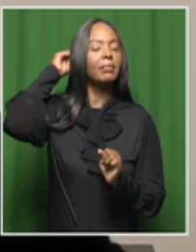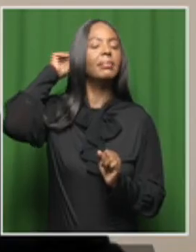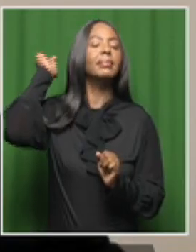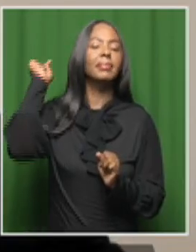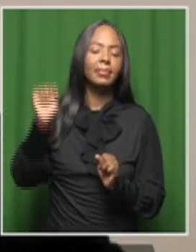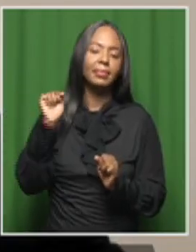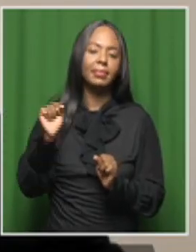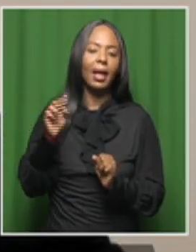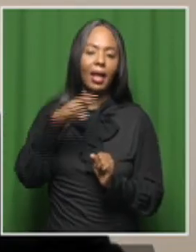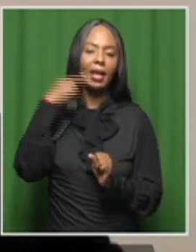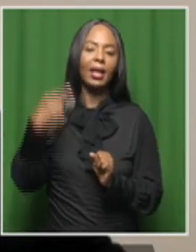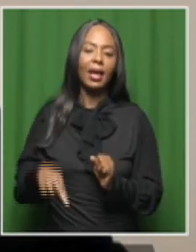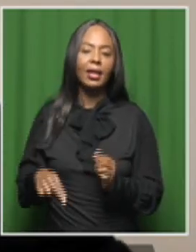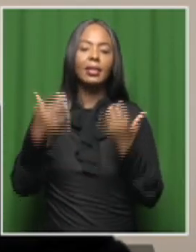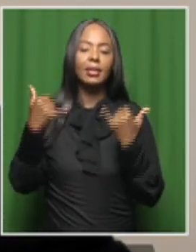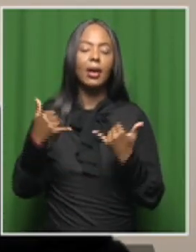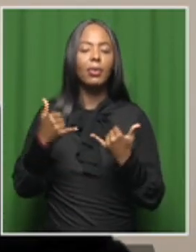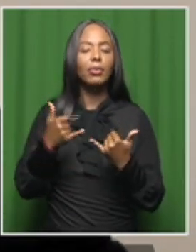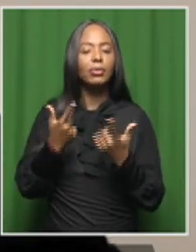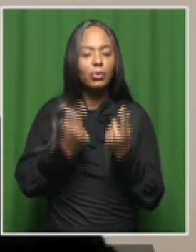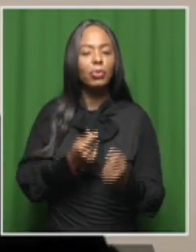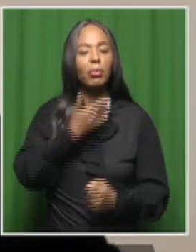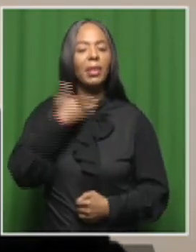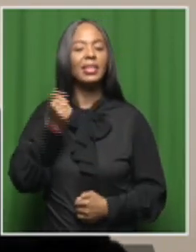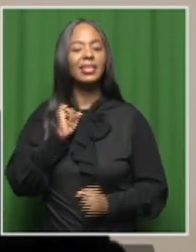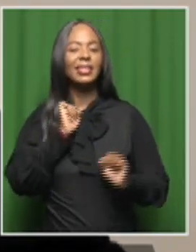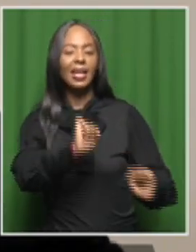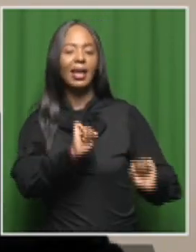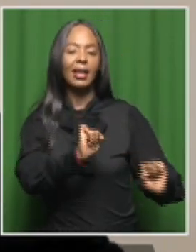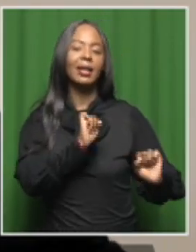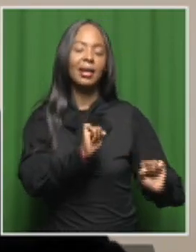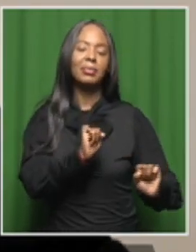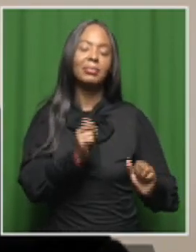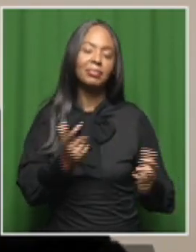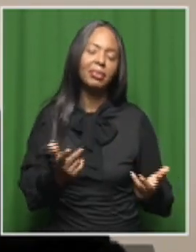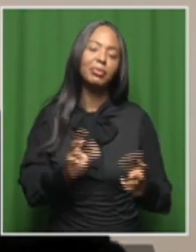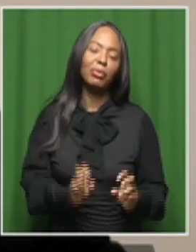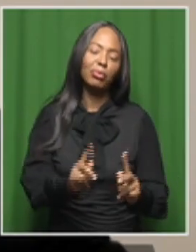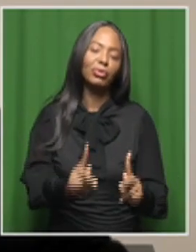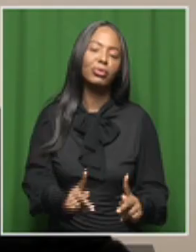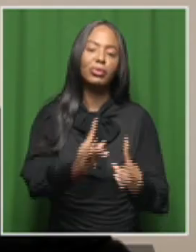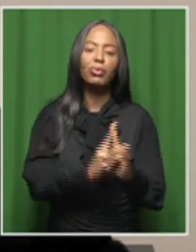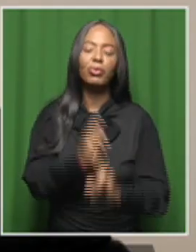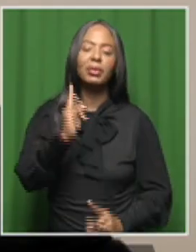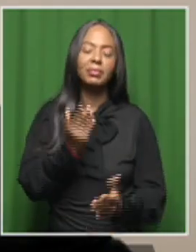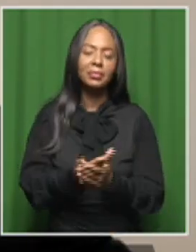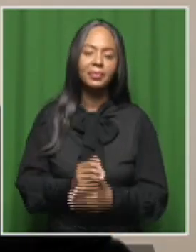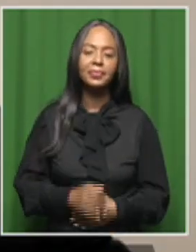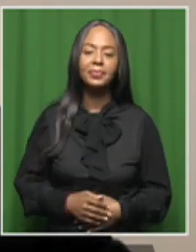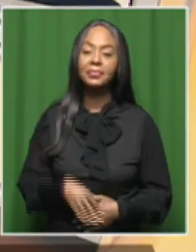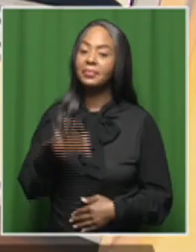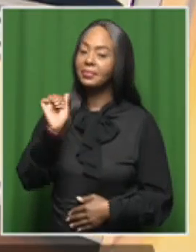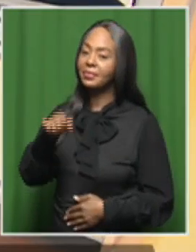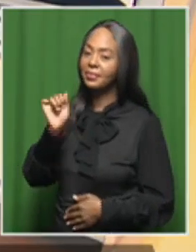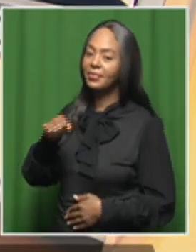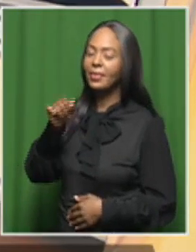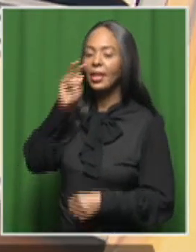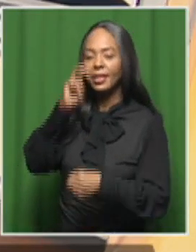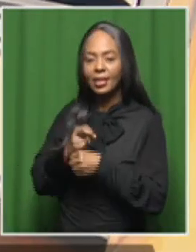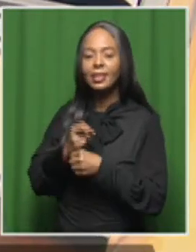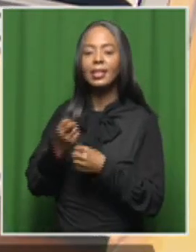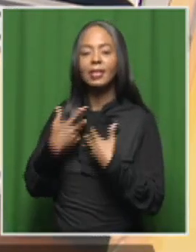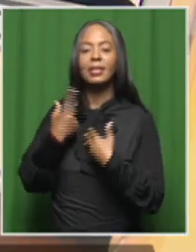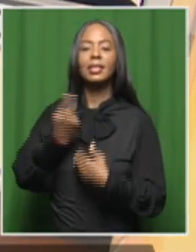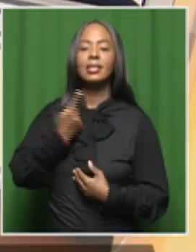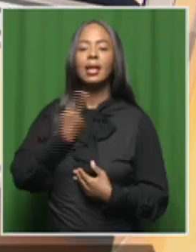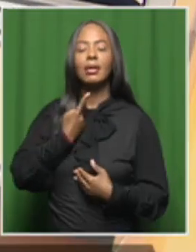and really, give it their best shot and obviously, give themselves the best chance of winning this Test match. They really do need to give themselves the best chance. Vernon,